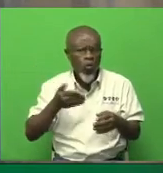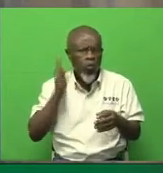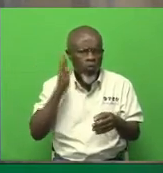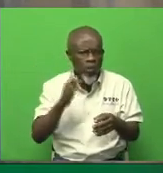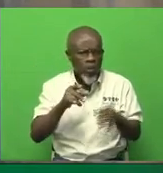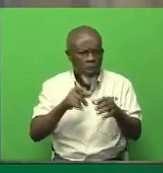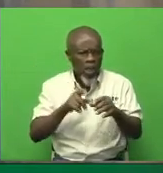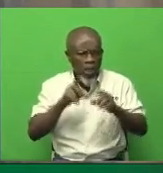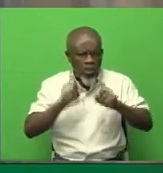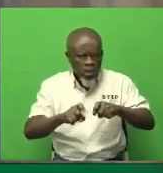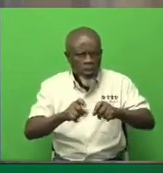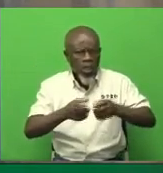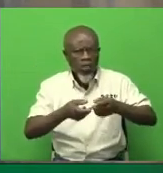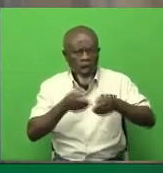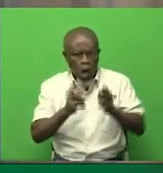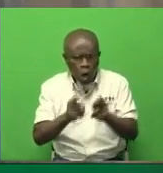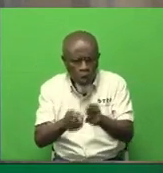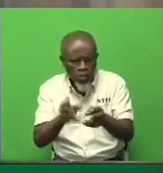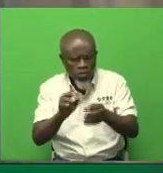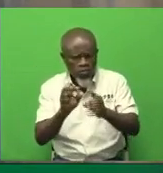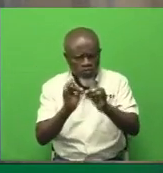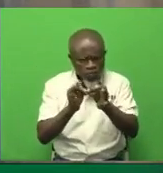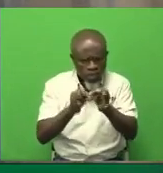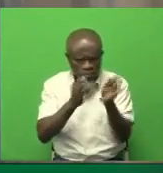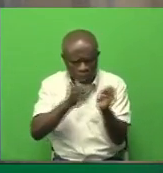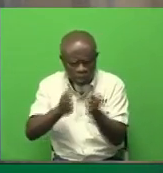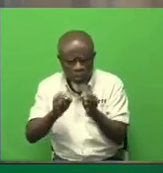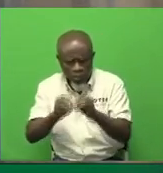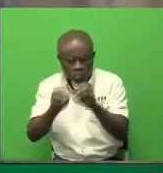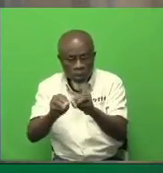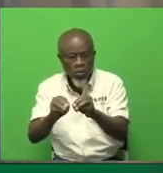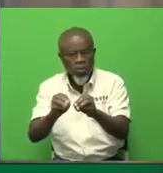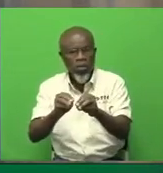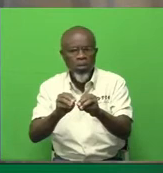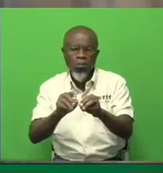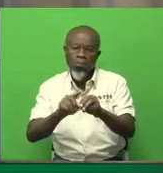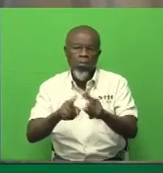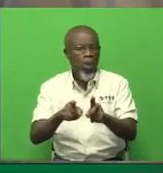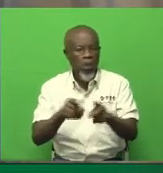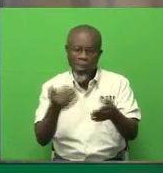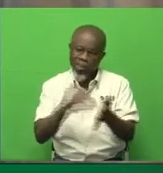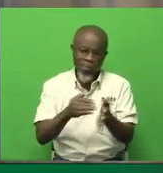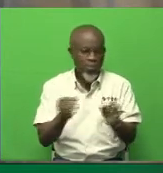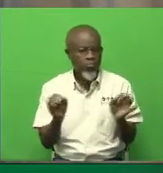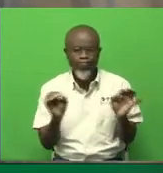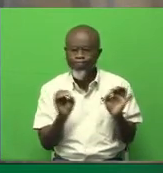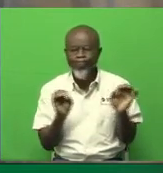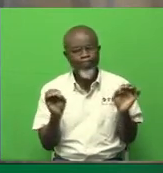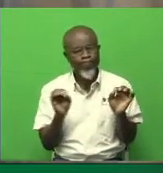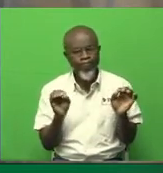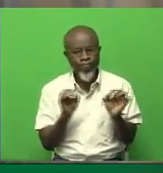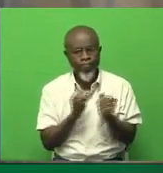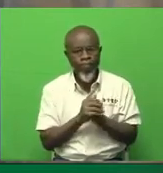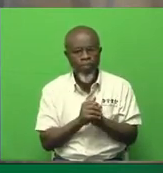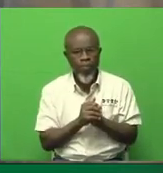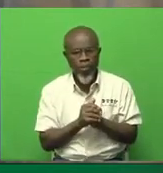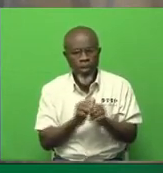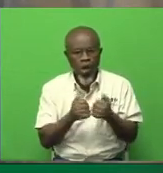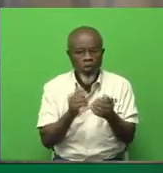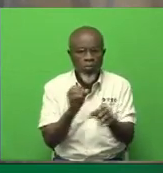on Monday the minister advise the nation government was putting high priority on improving the ease of doing